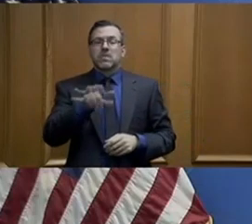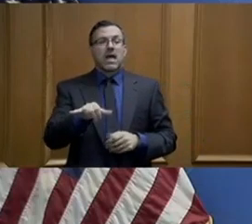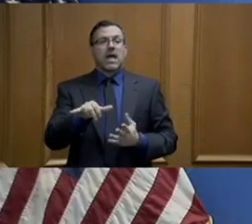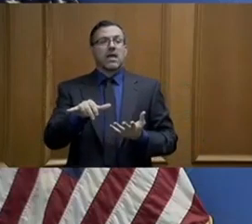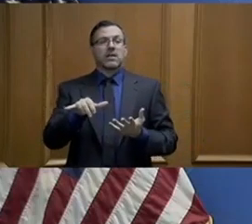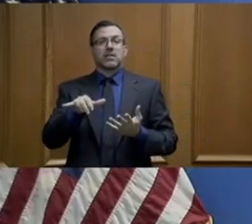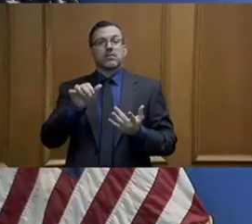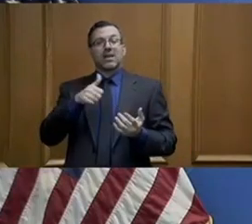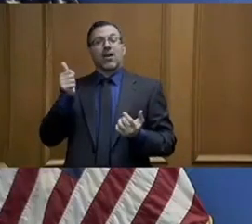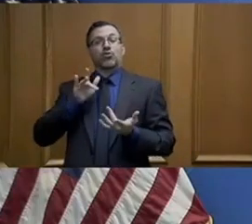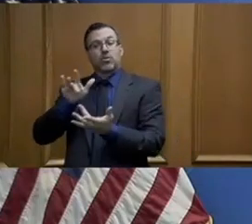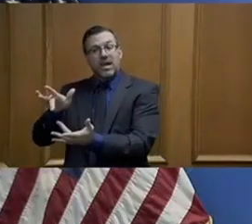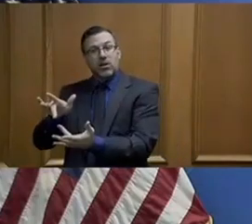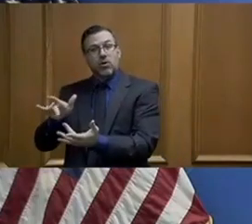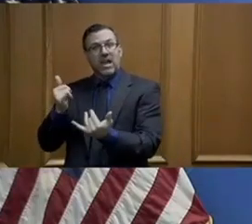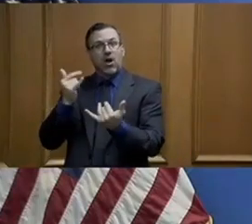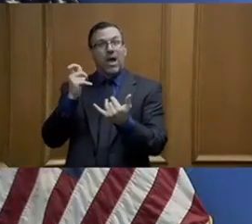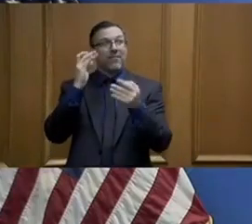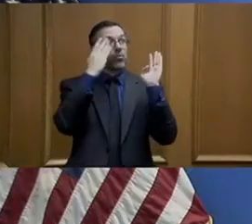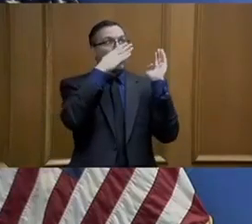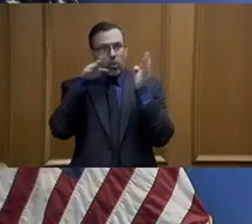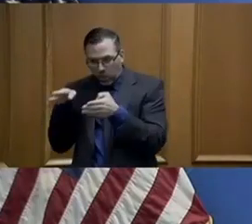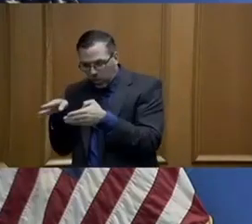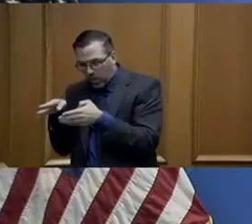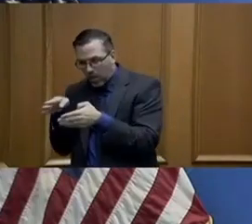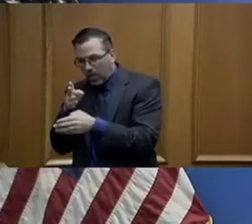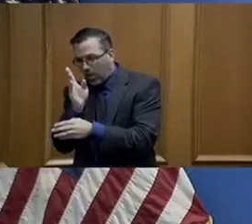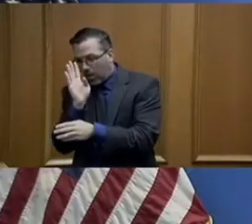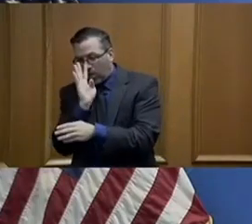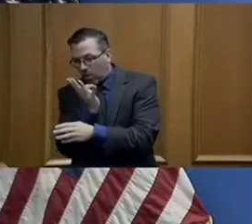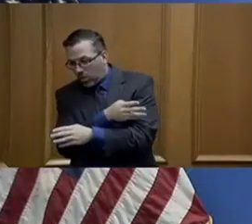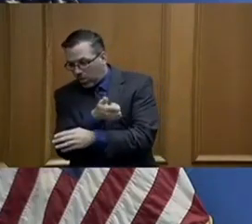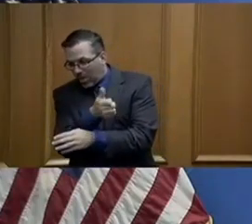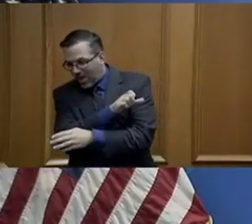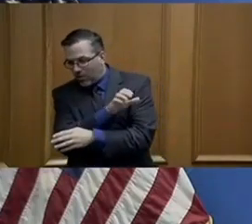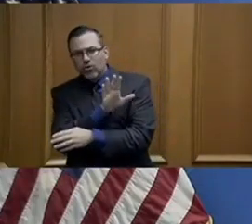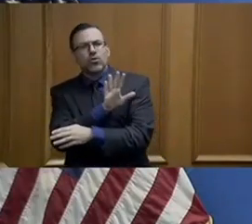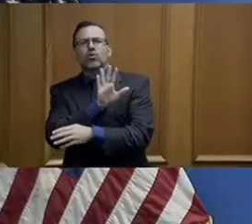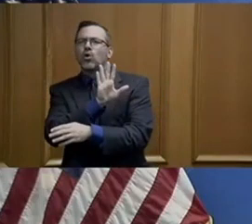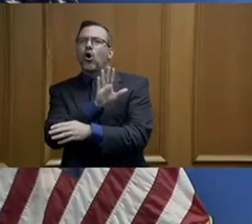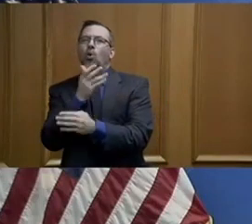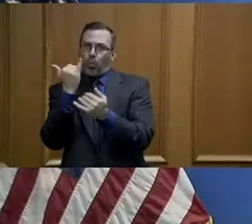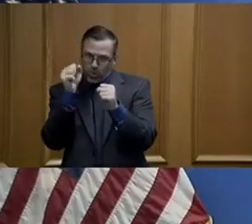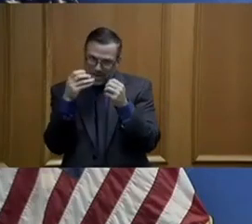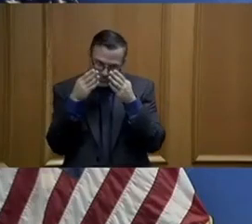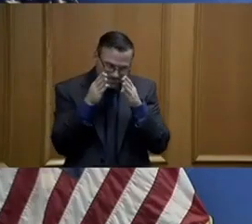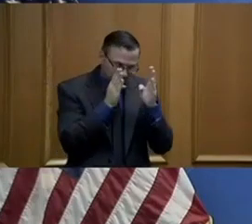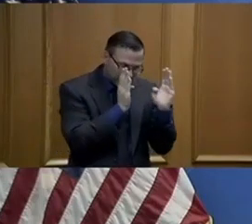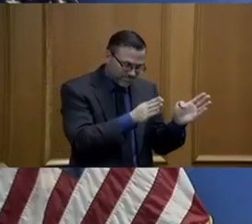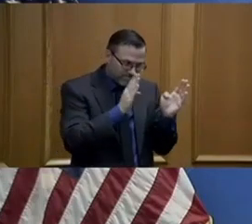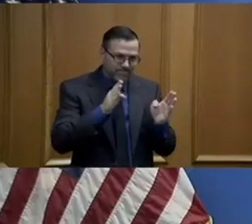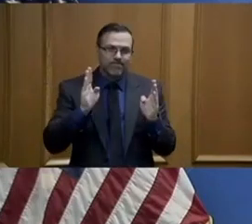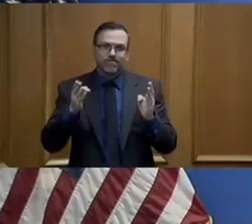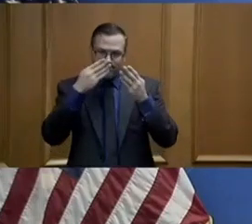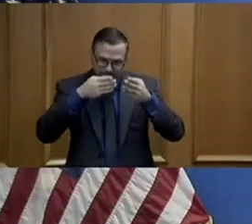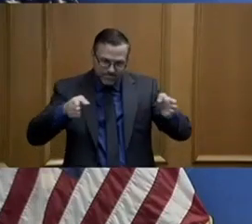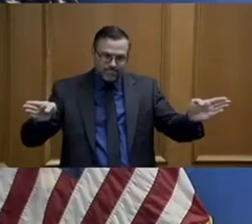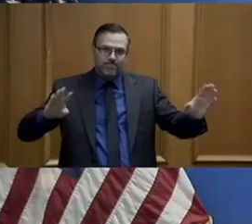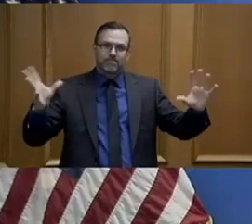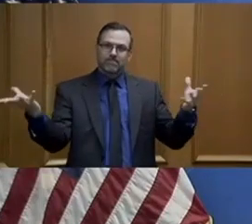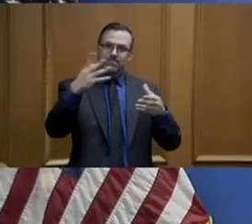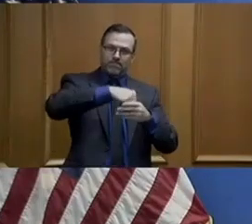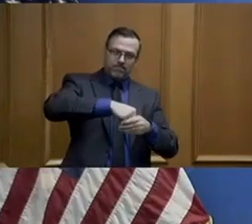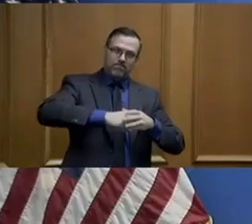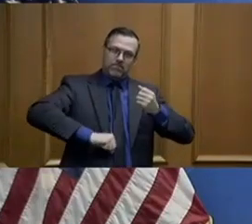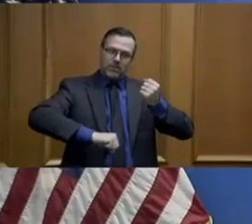approach to the other challenges that we have across the state. So, as I said earlier, we have a pledge of full